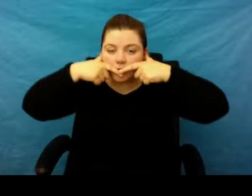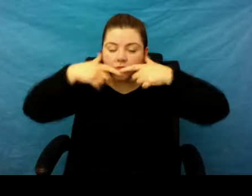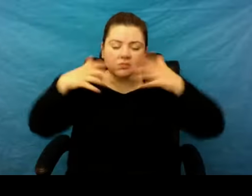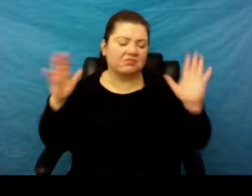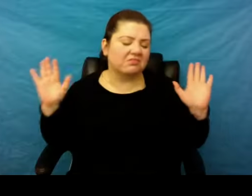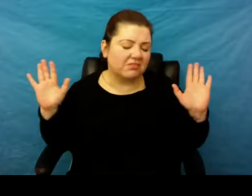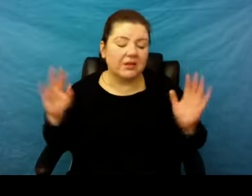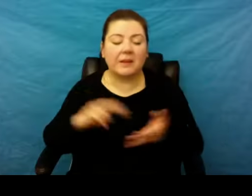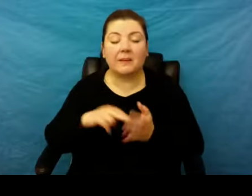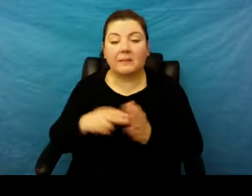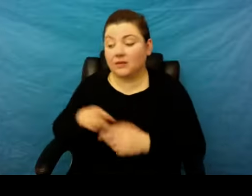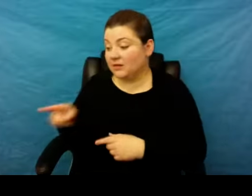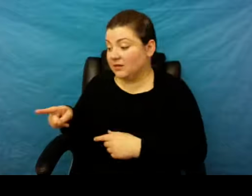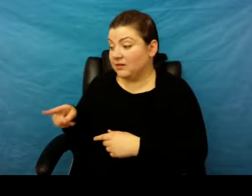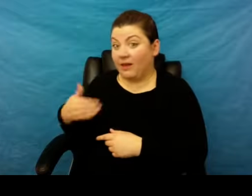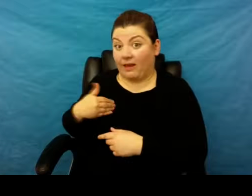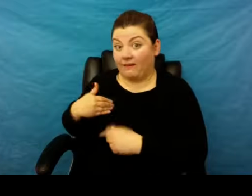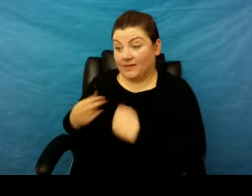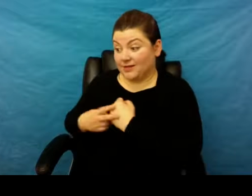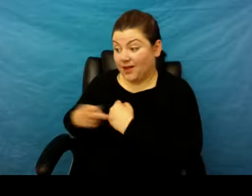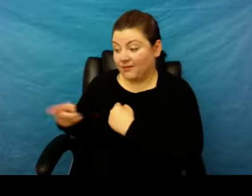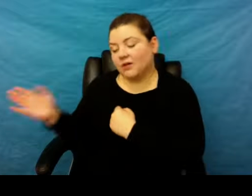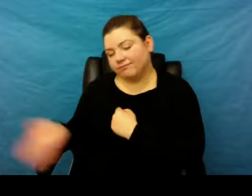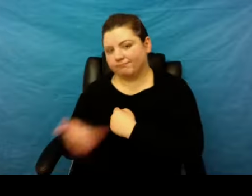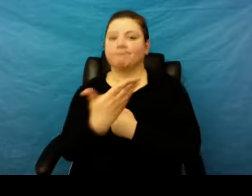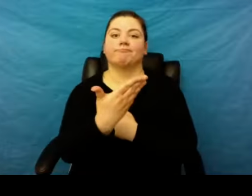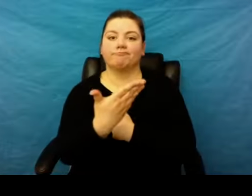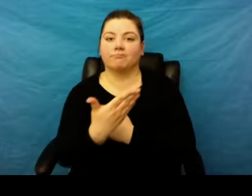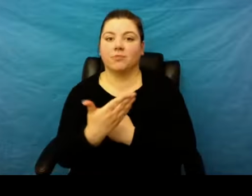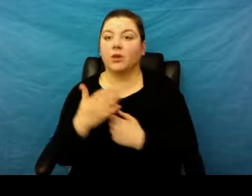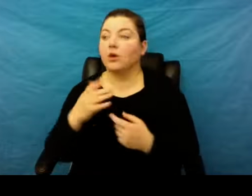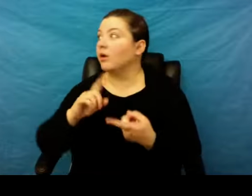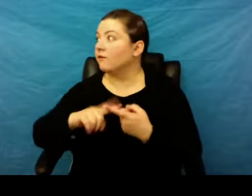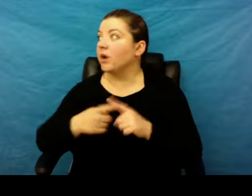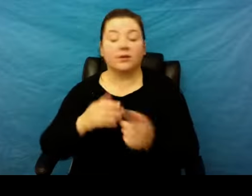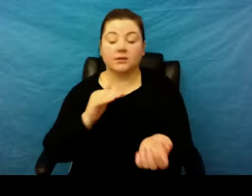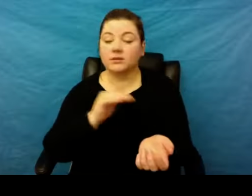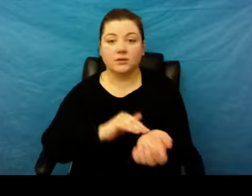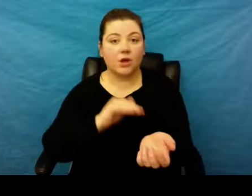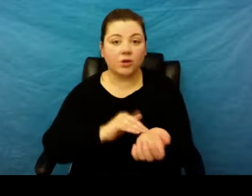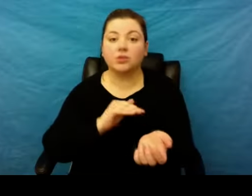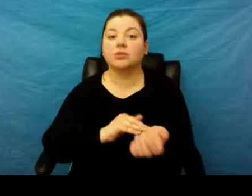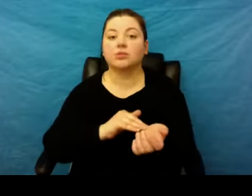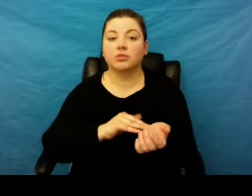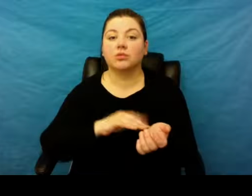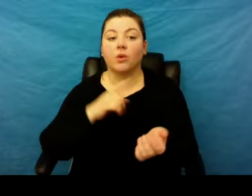to your friend who's a doctor, your friend who's a nurse, your friend who's a respiratory technician, so that their hospital is